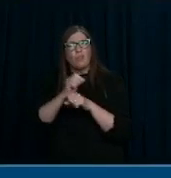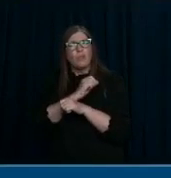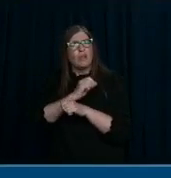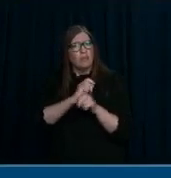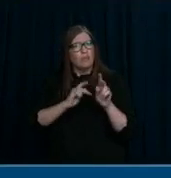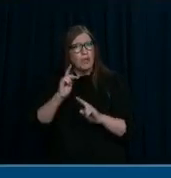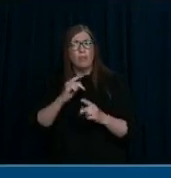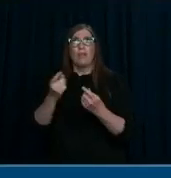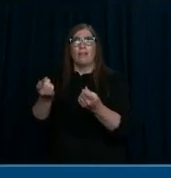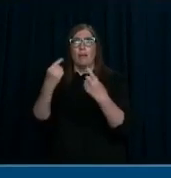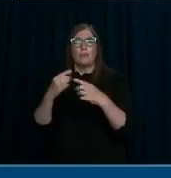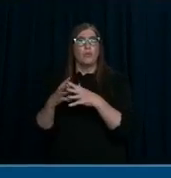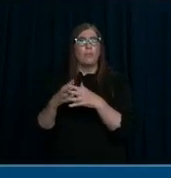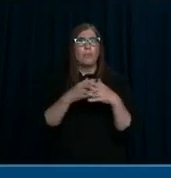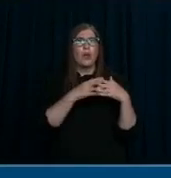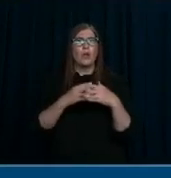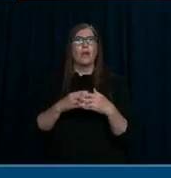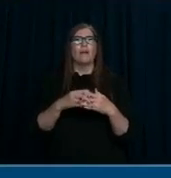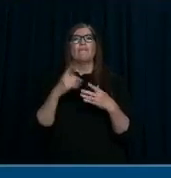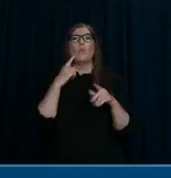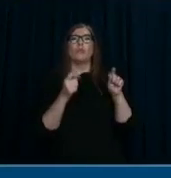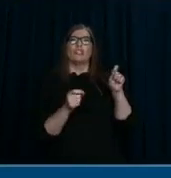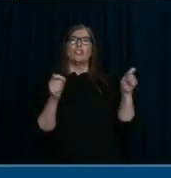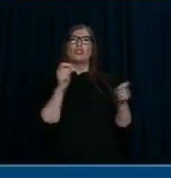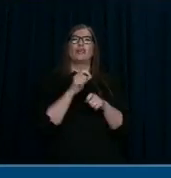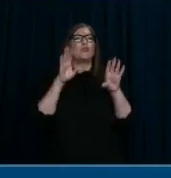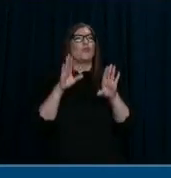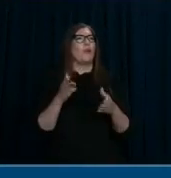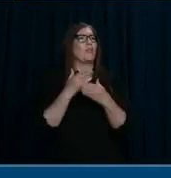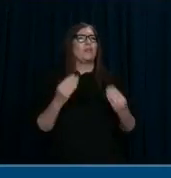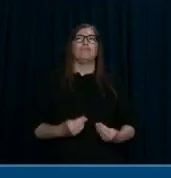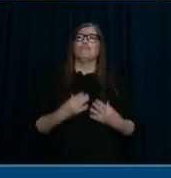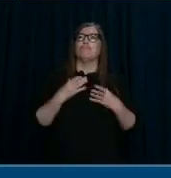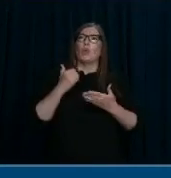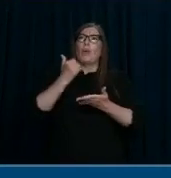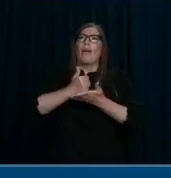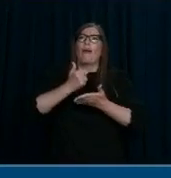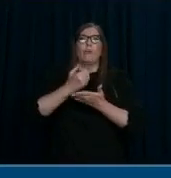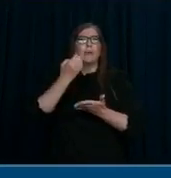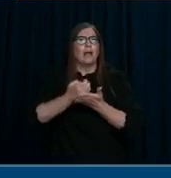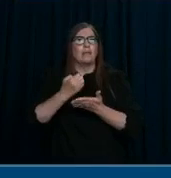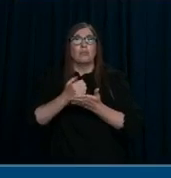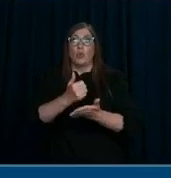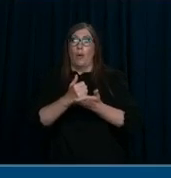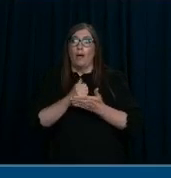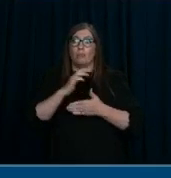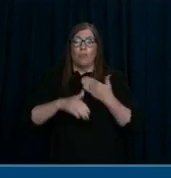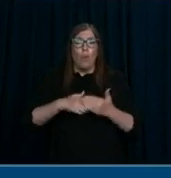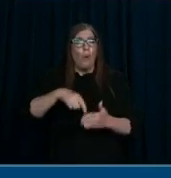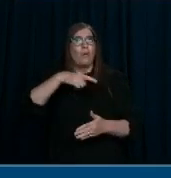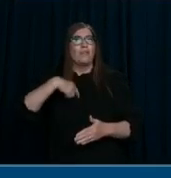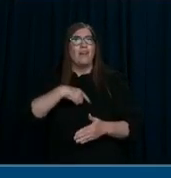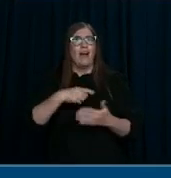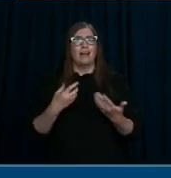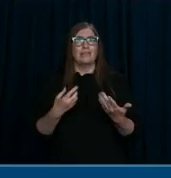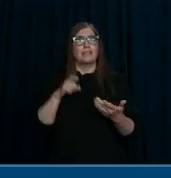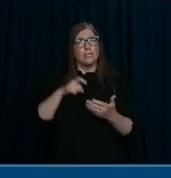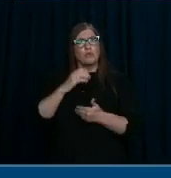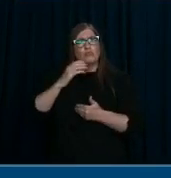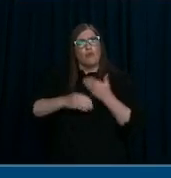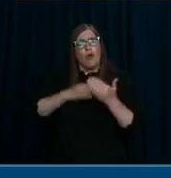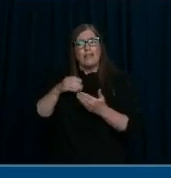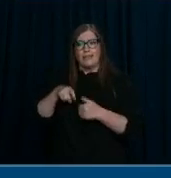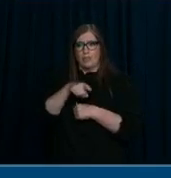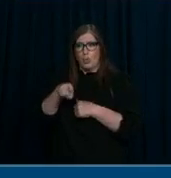people coming to America for change, for great things to help our economy, to help all of us. And so we need to process them